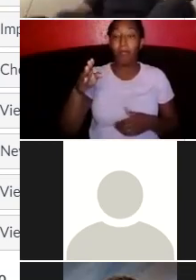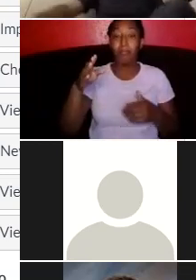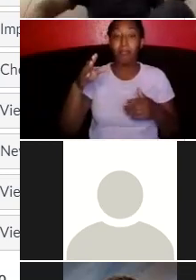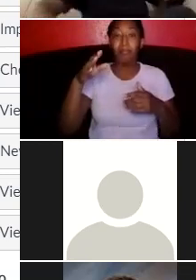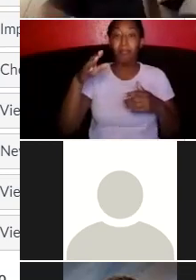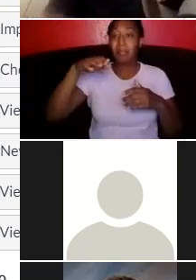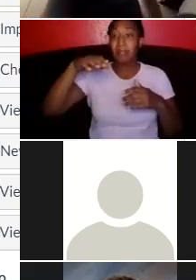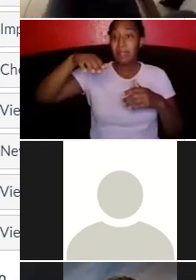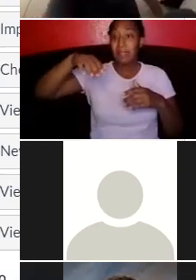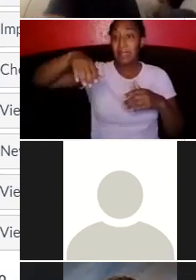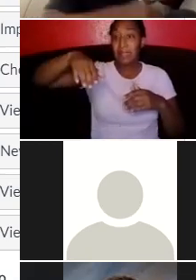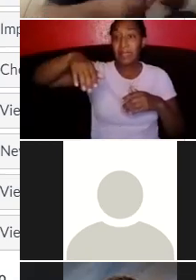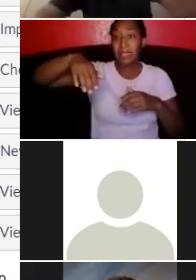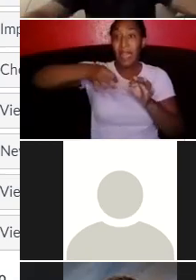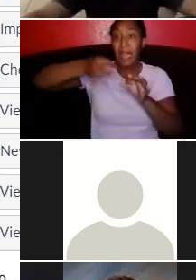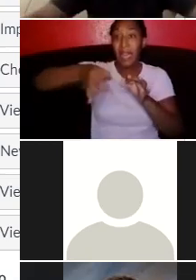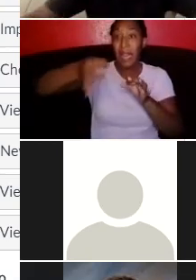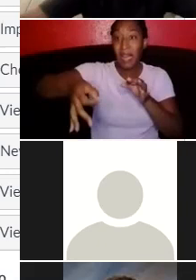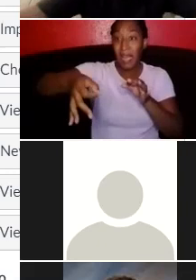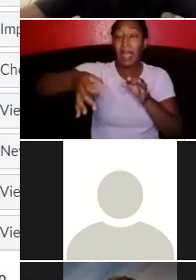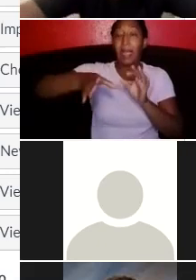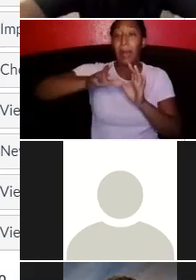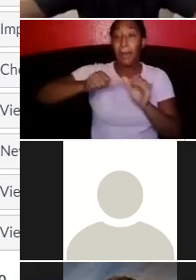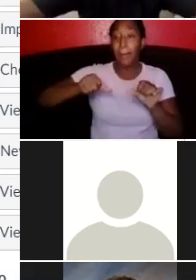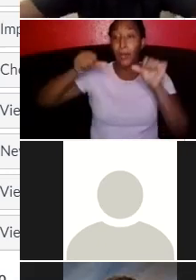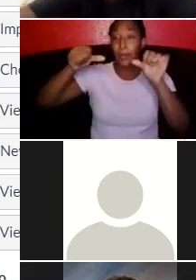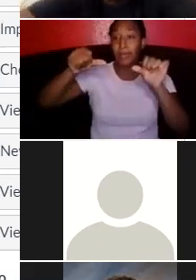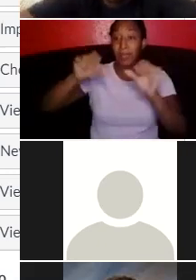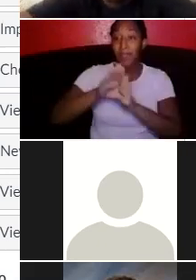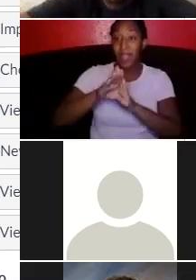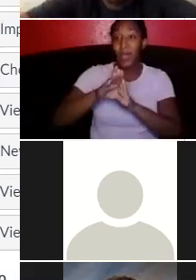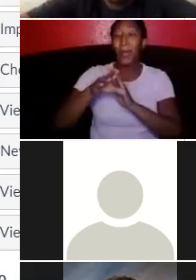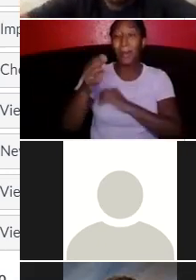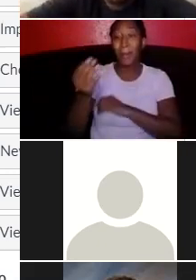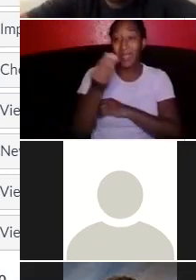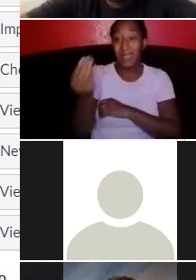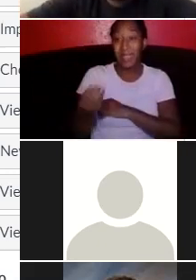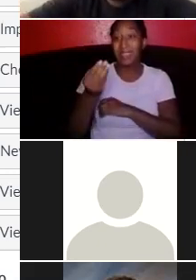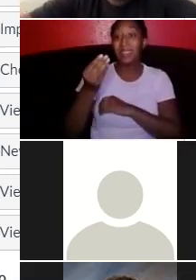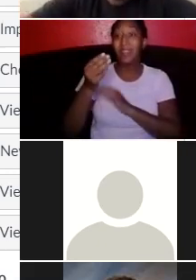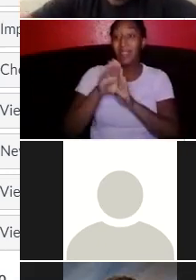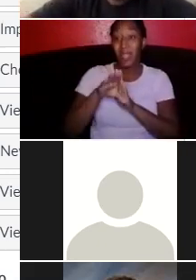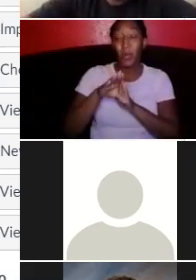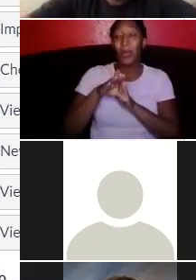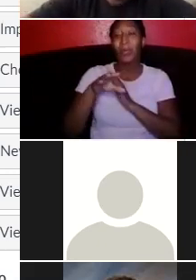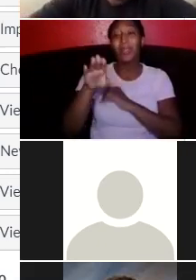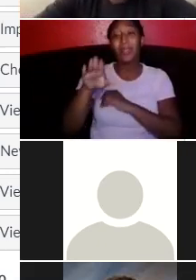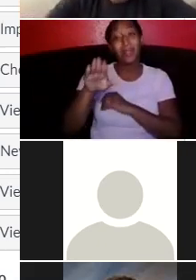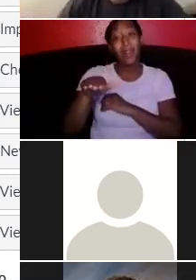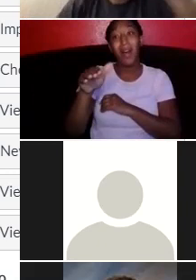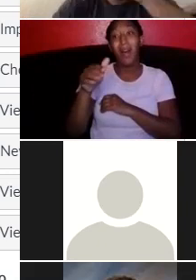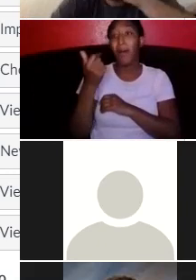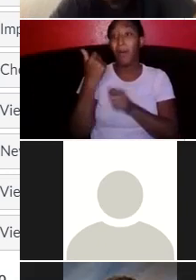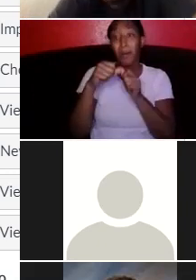video from Monday. I do apologize. I was using my laptop at my daughter's